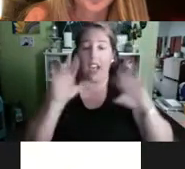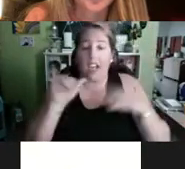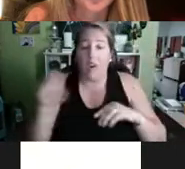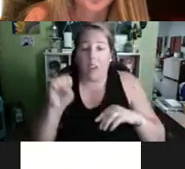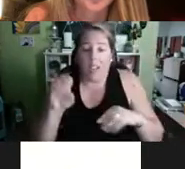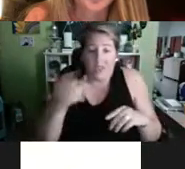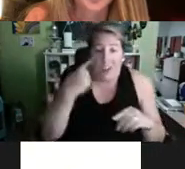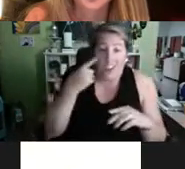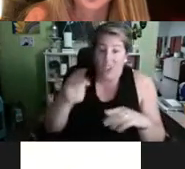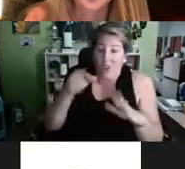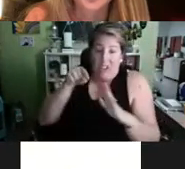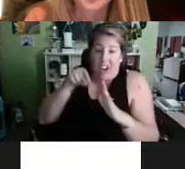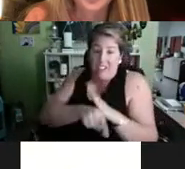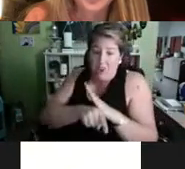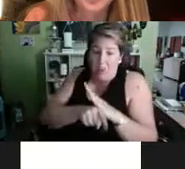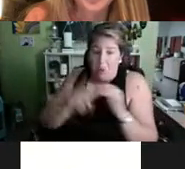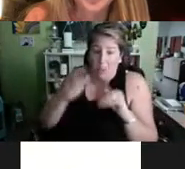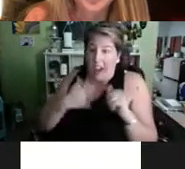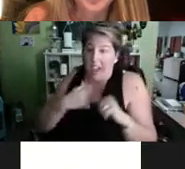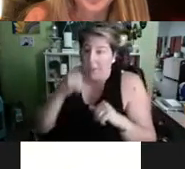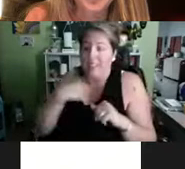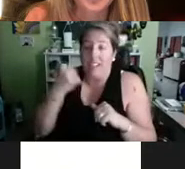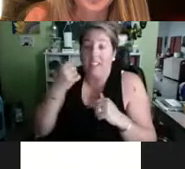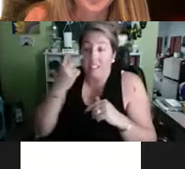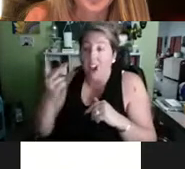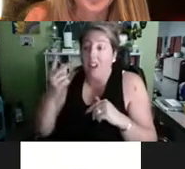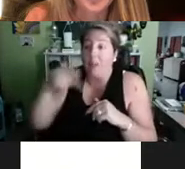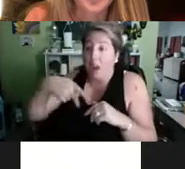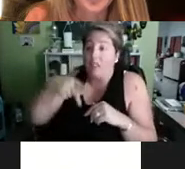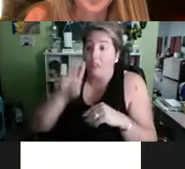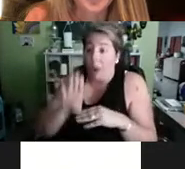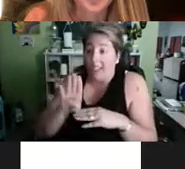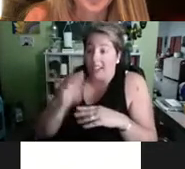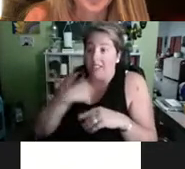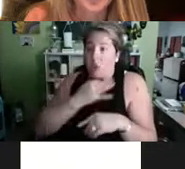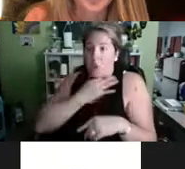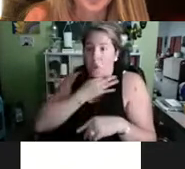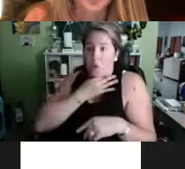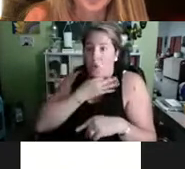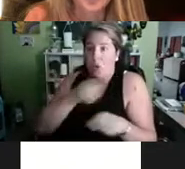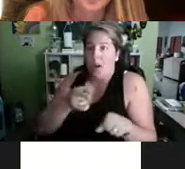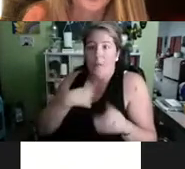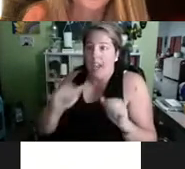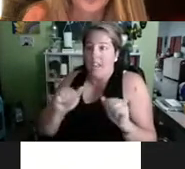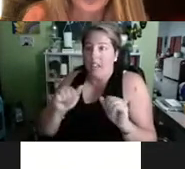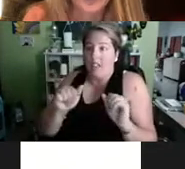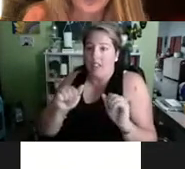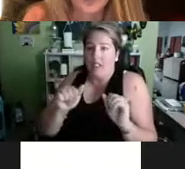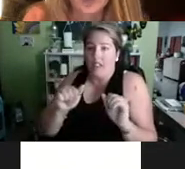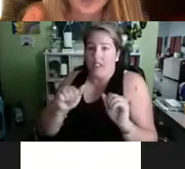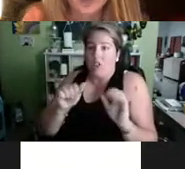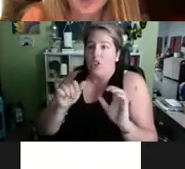Hey, Ann. Okay, so I think you dived into it more than I have because I saw the project broadcast and I was like, ooh, but I haven't